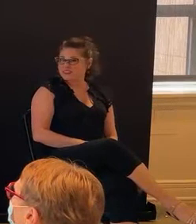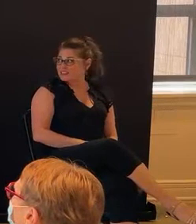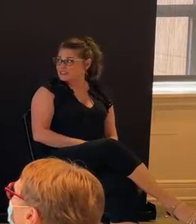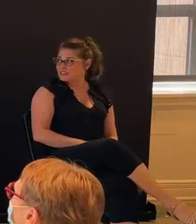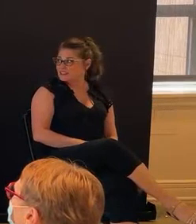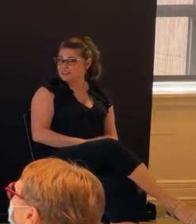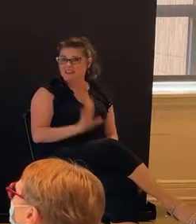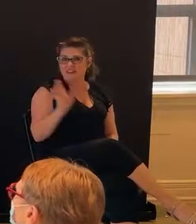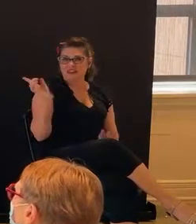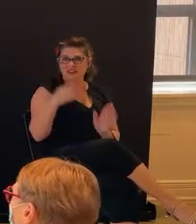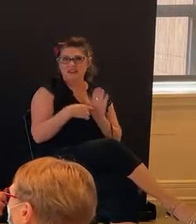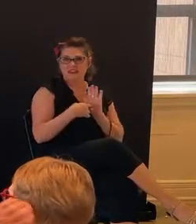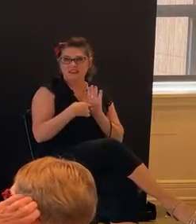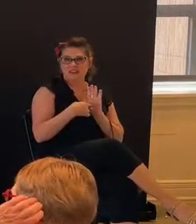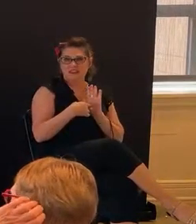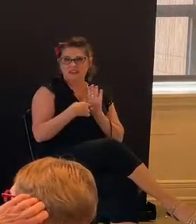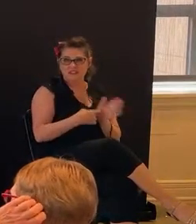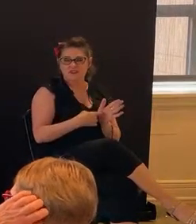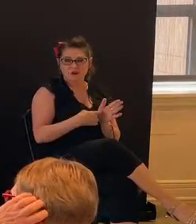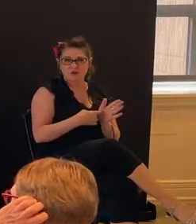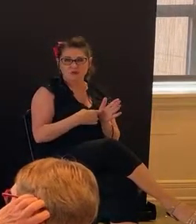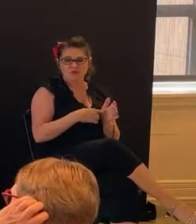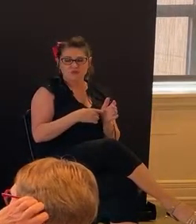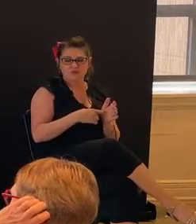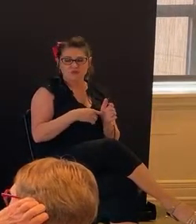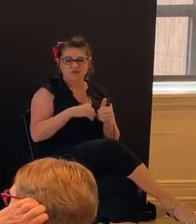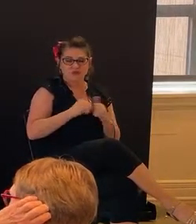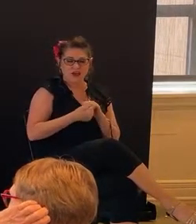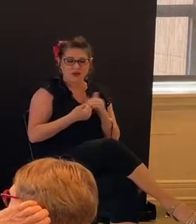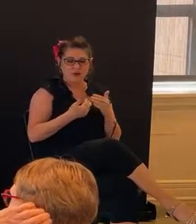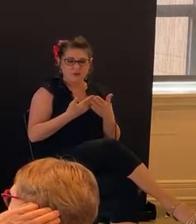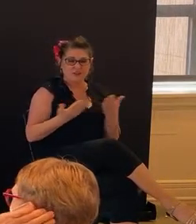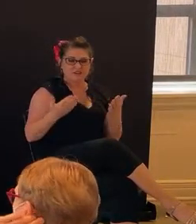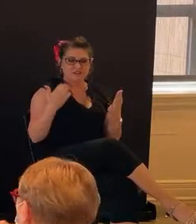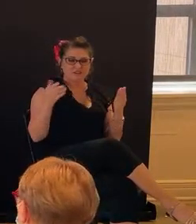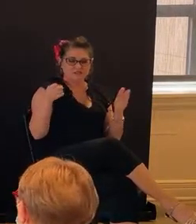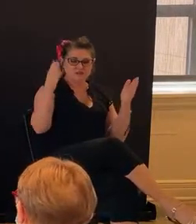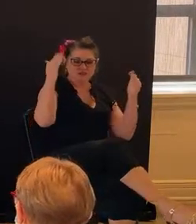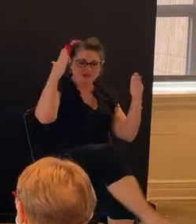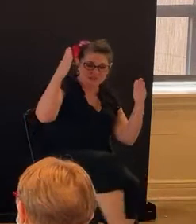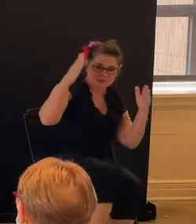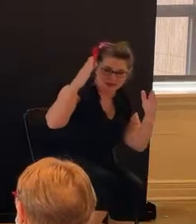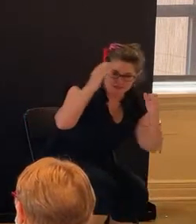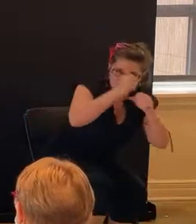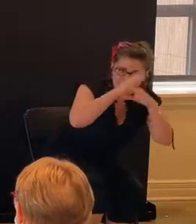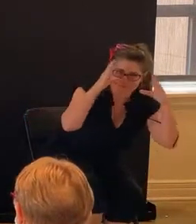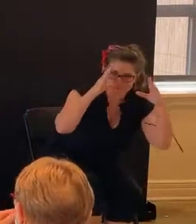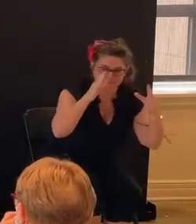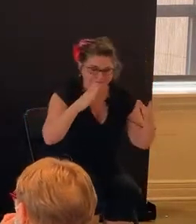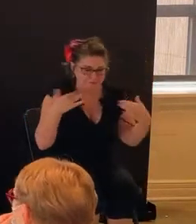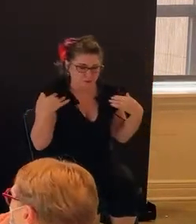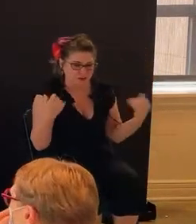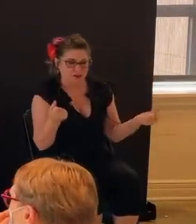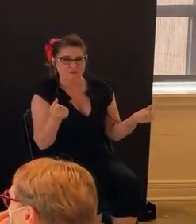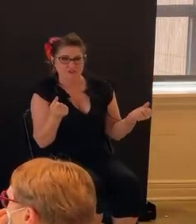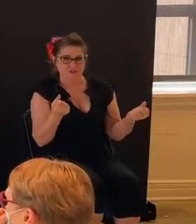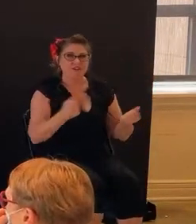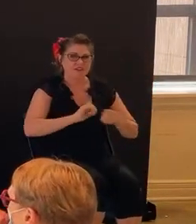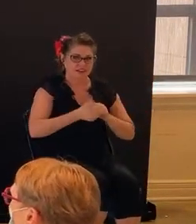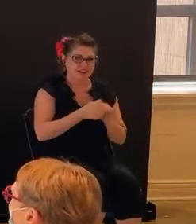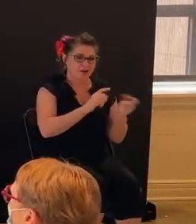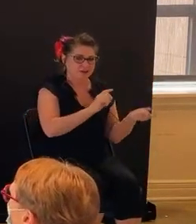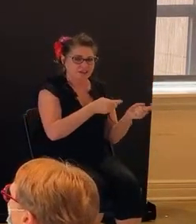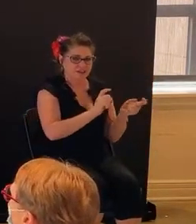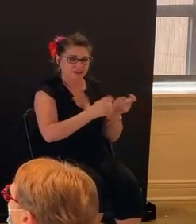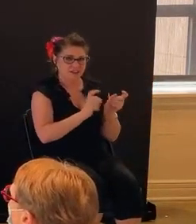way that you can expect things to recover, and the recovery up, you know, after disasters can sort of modulate over time.